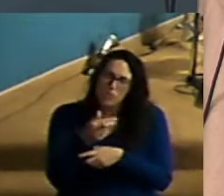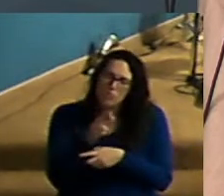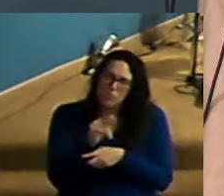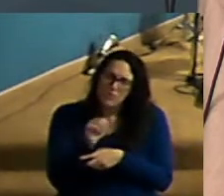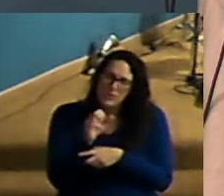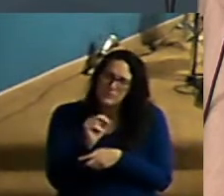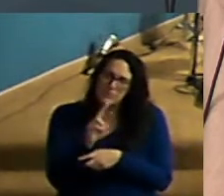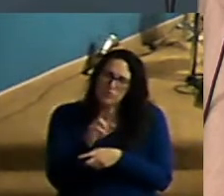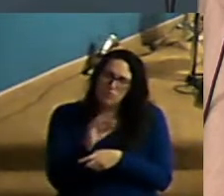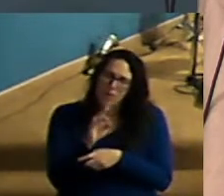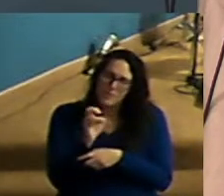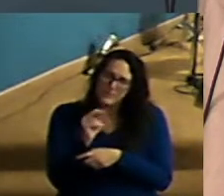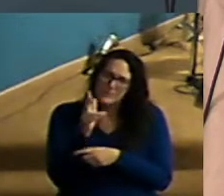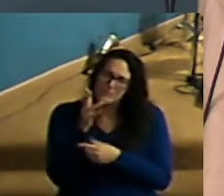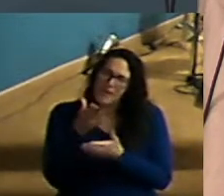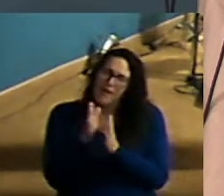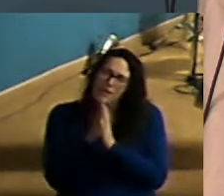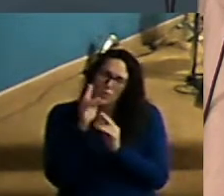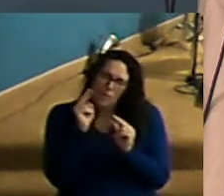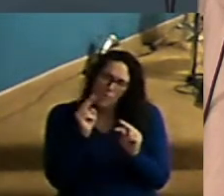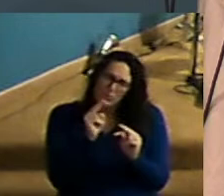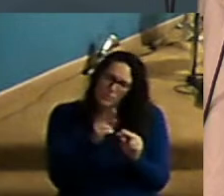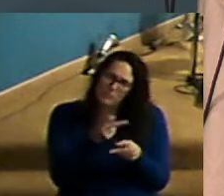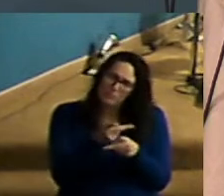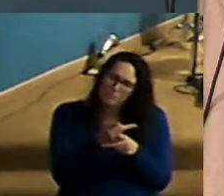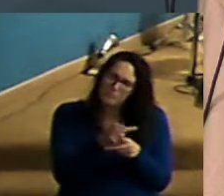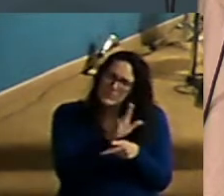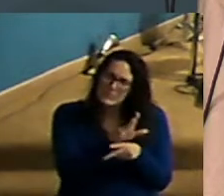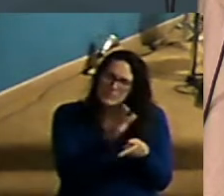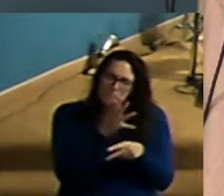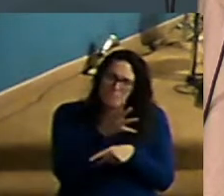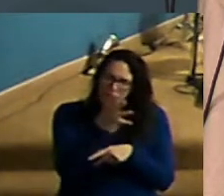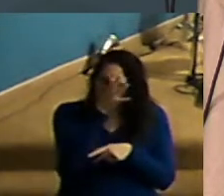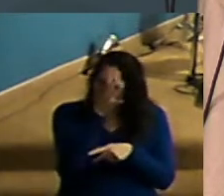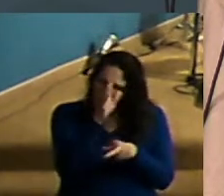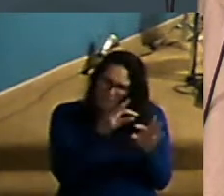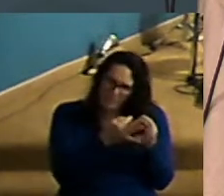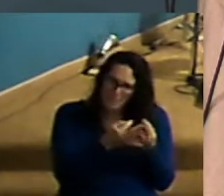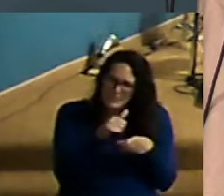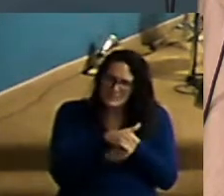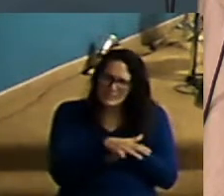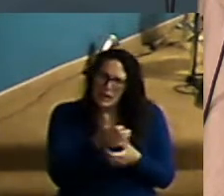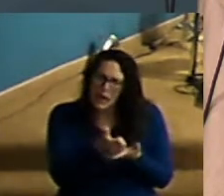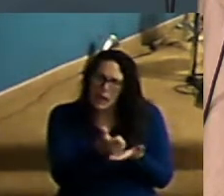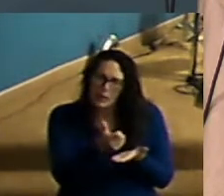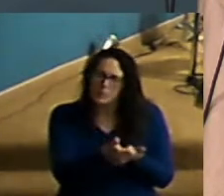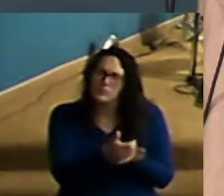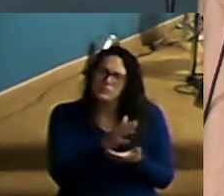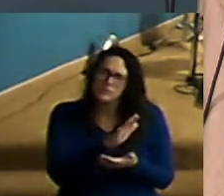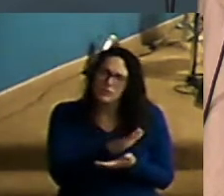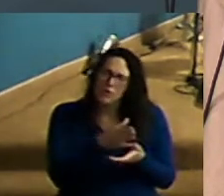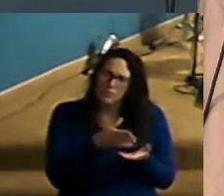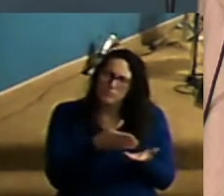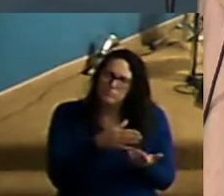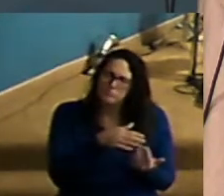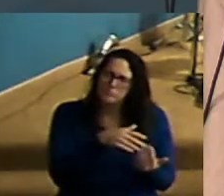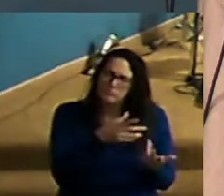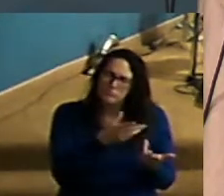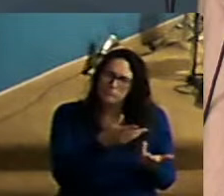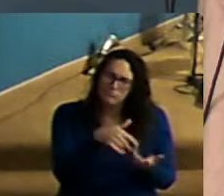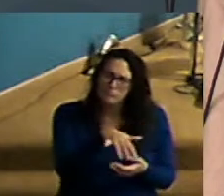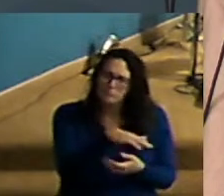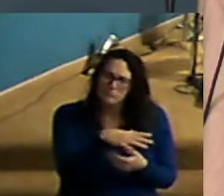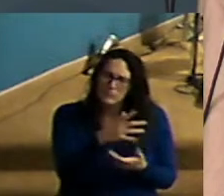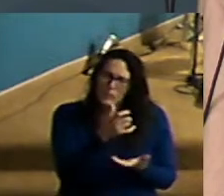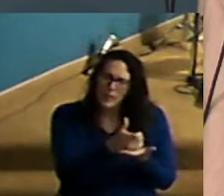over his mom and dad and his family. Send helpers their way, Holy Spirit. And Lord, I unite with